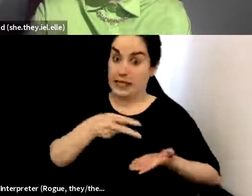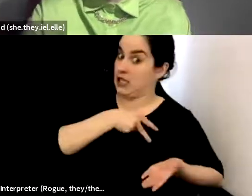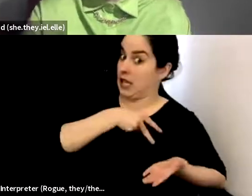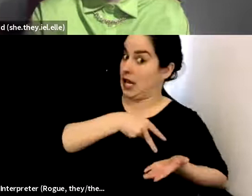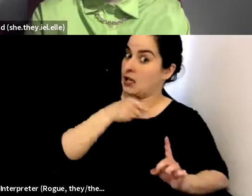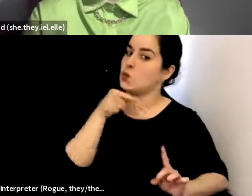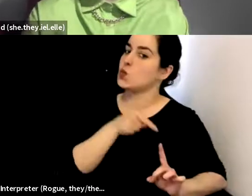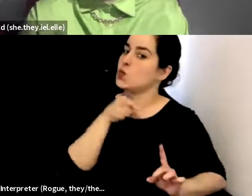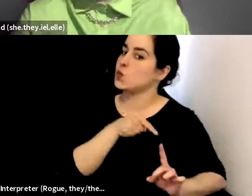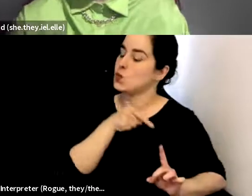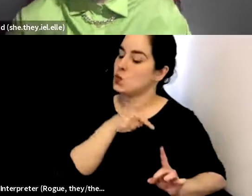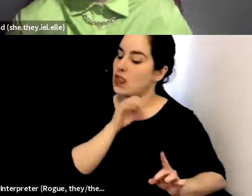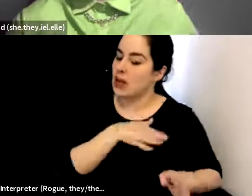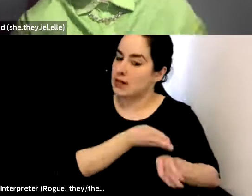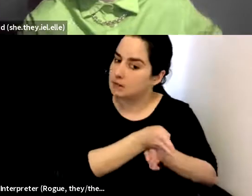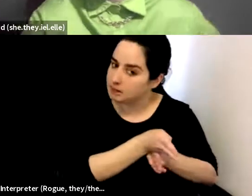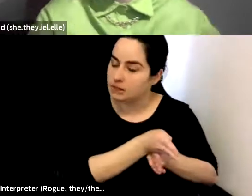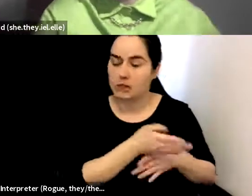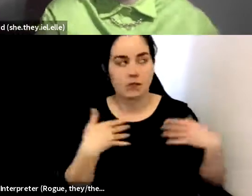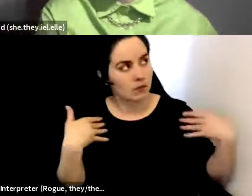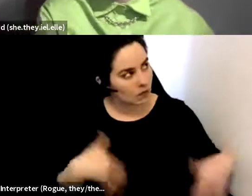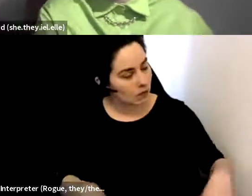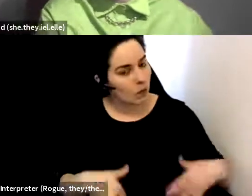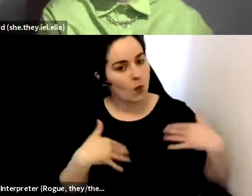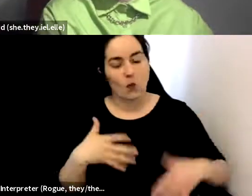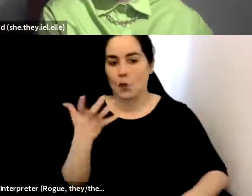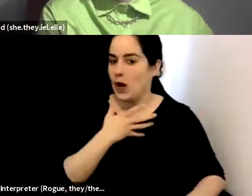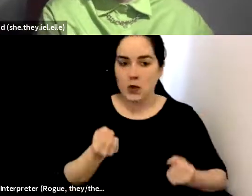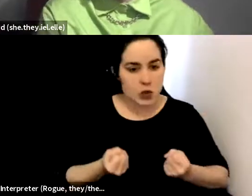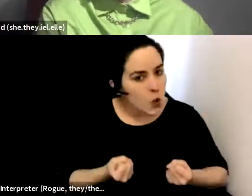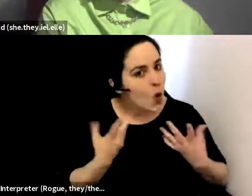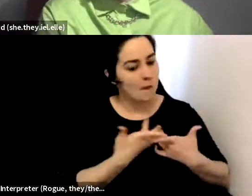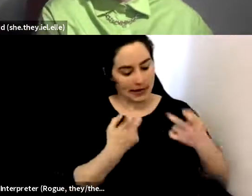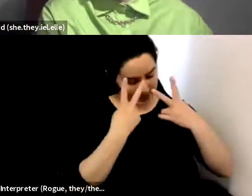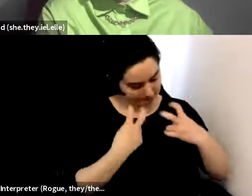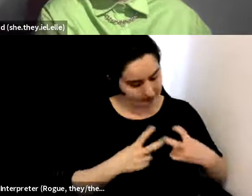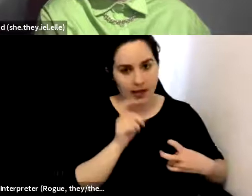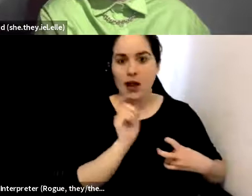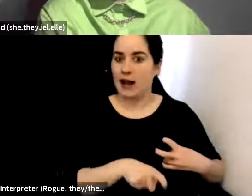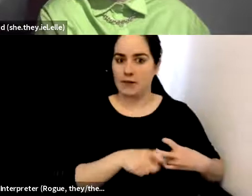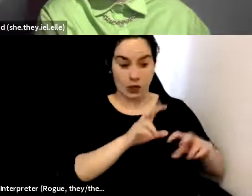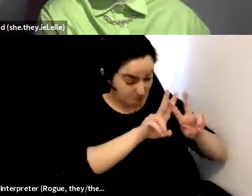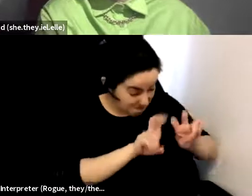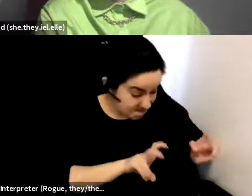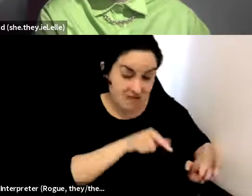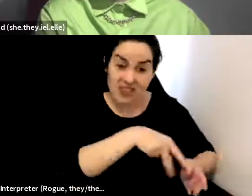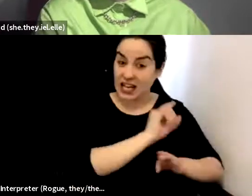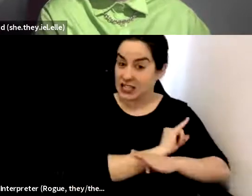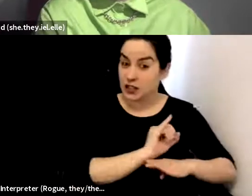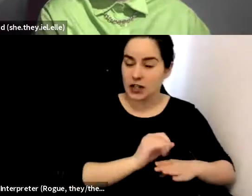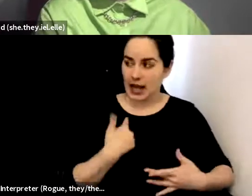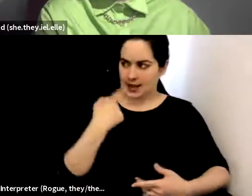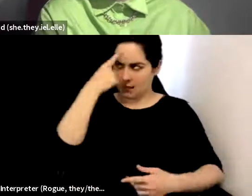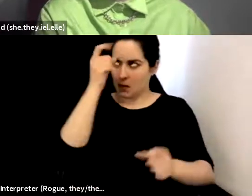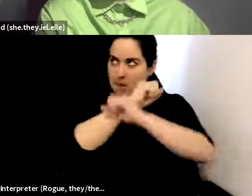when it comes to ableism, that like I think about the work that I'm doing and the things that